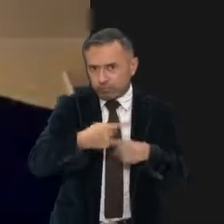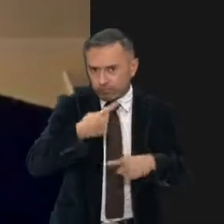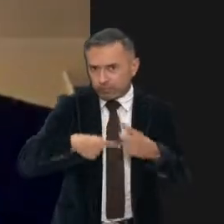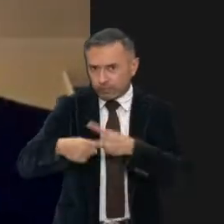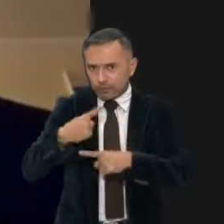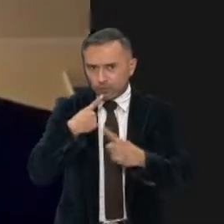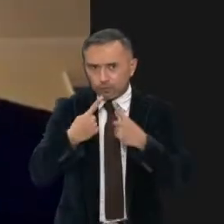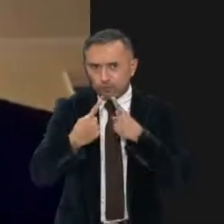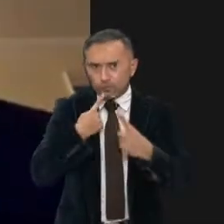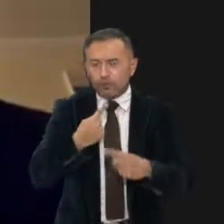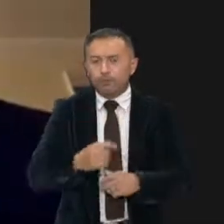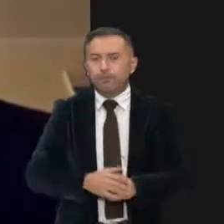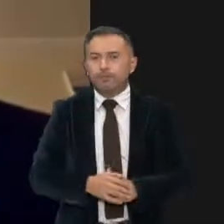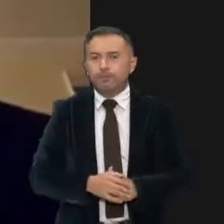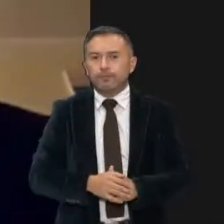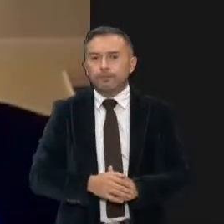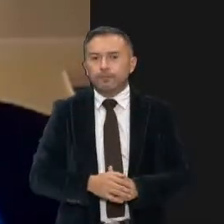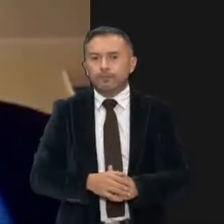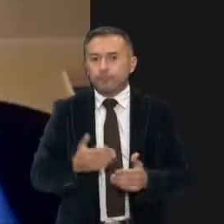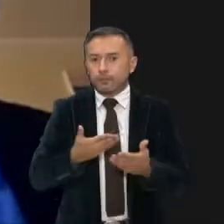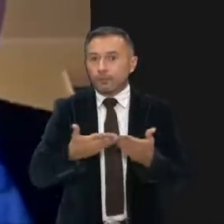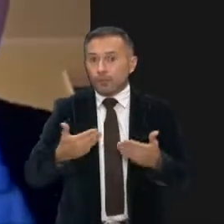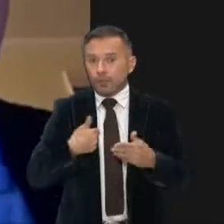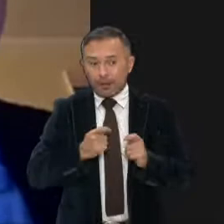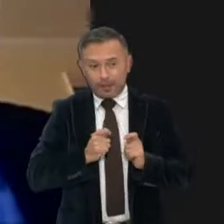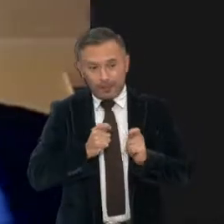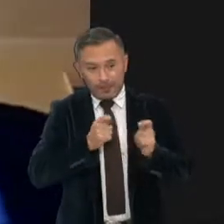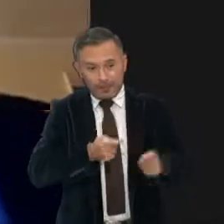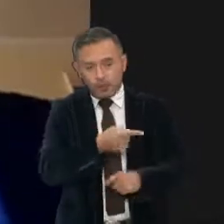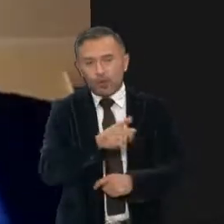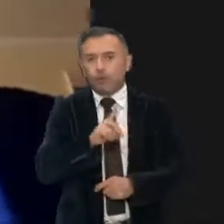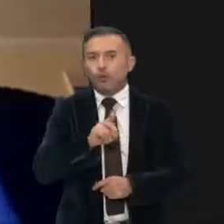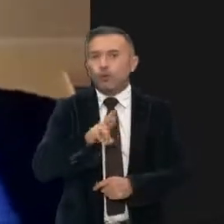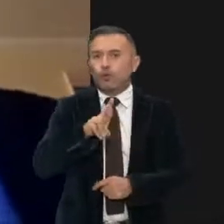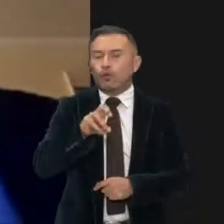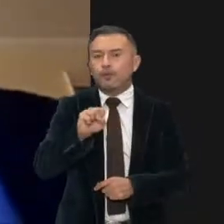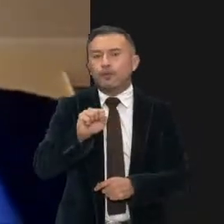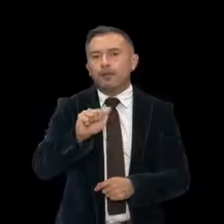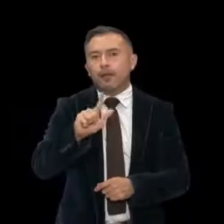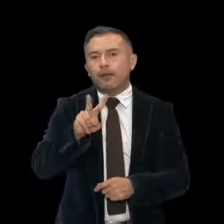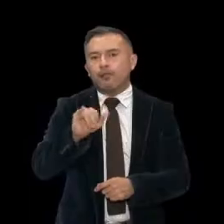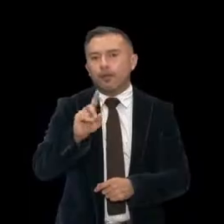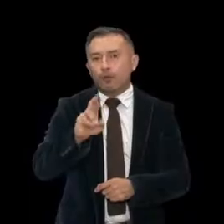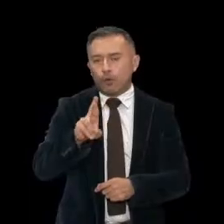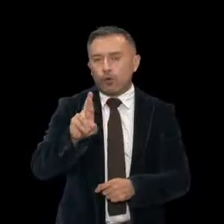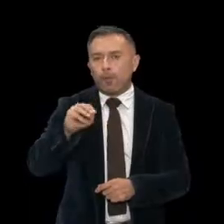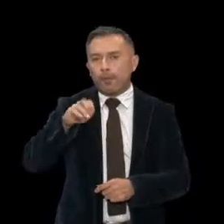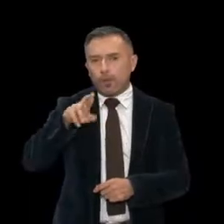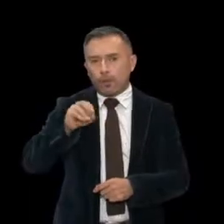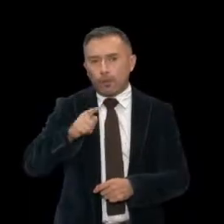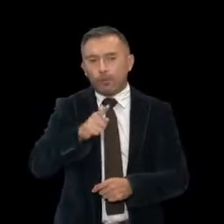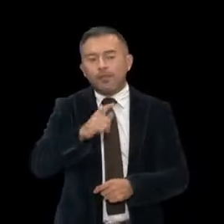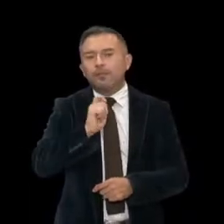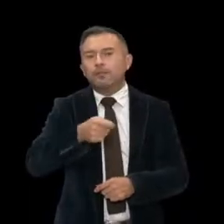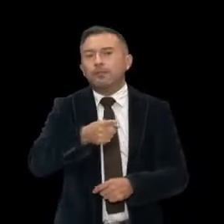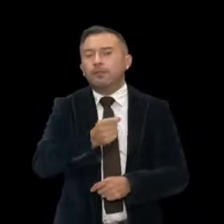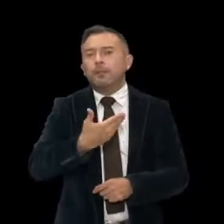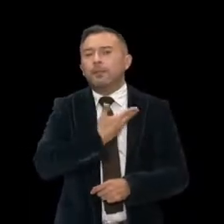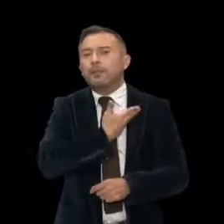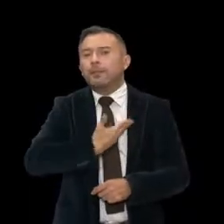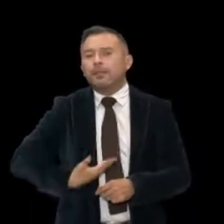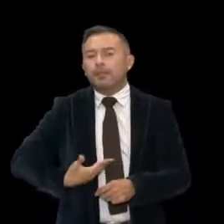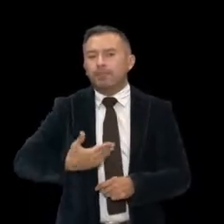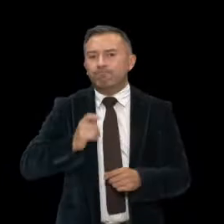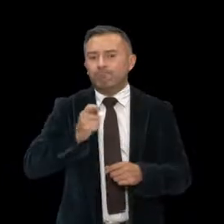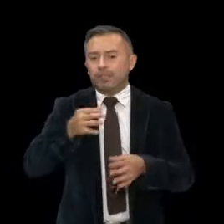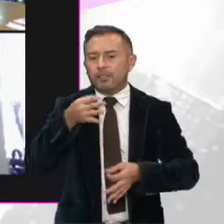discussions. And it is also a pleasure to give the floor to Dr. Salvador Romero, who is